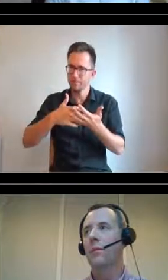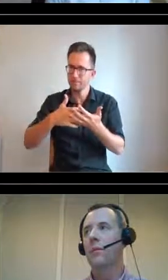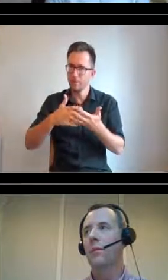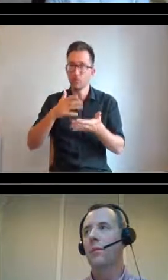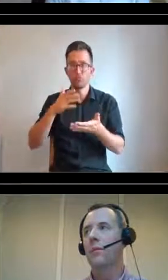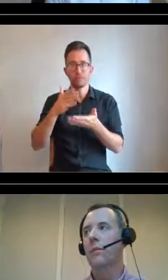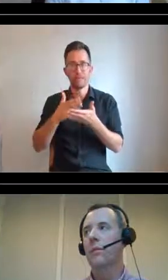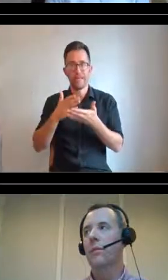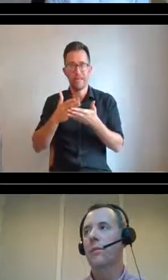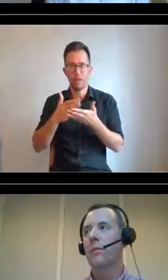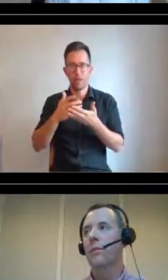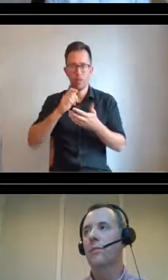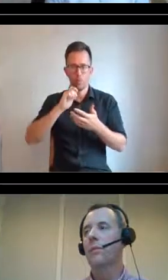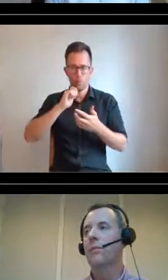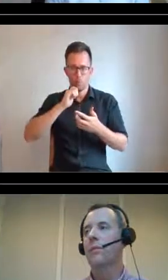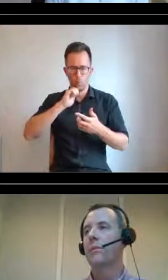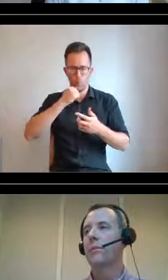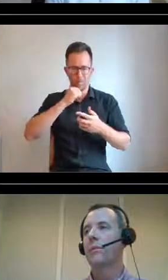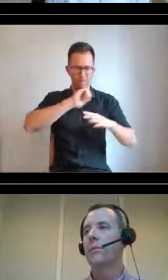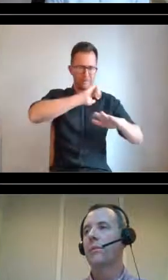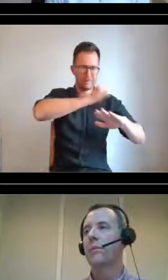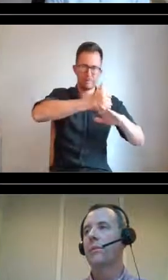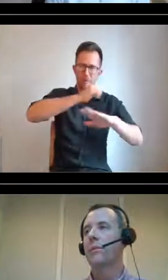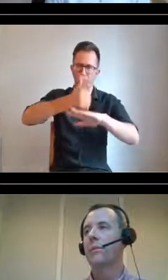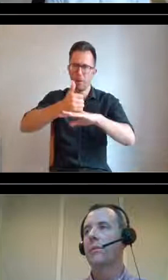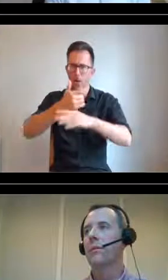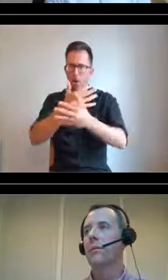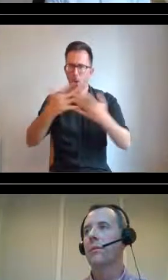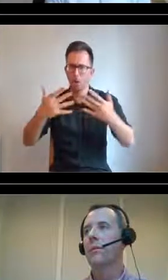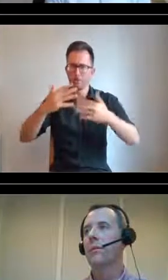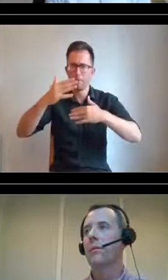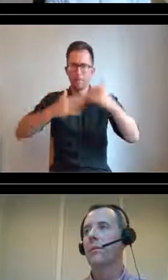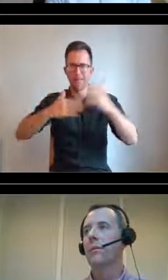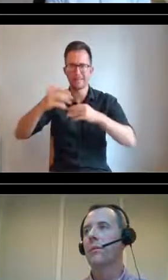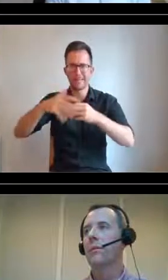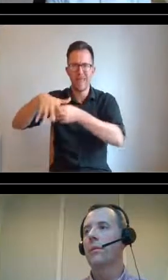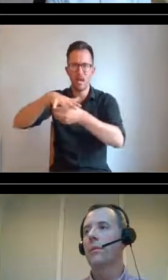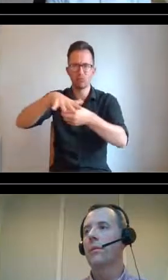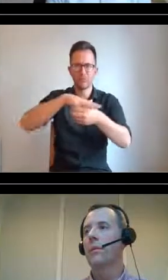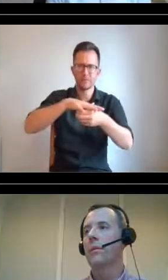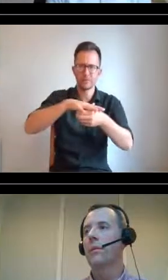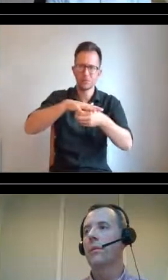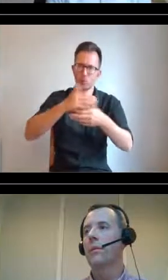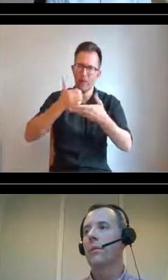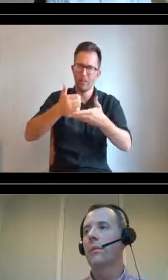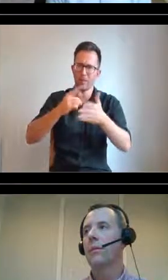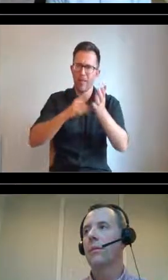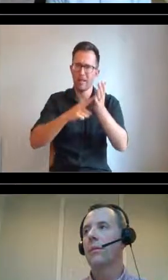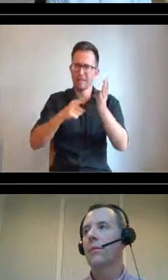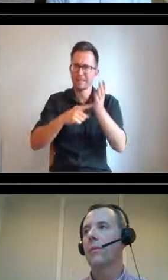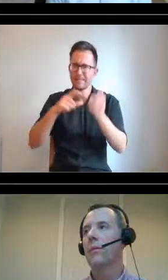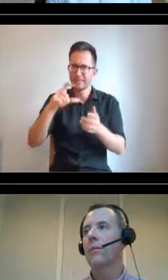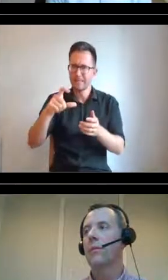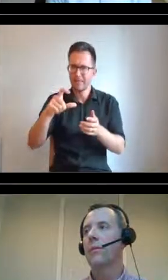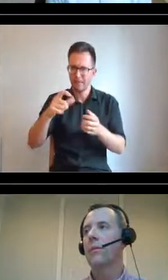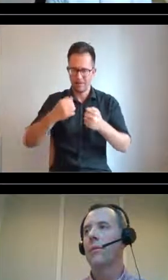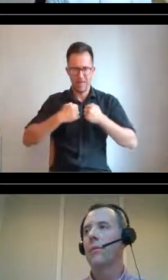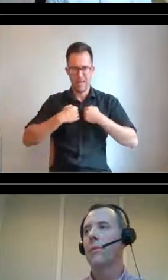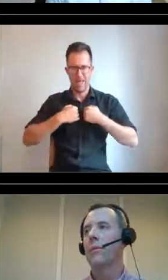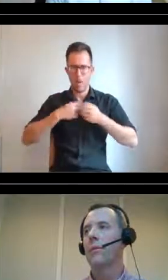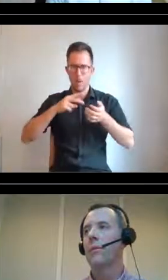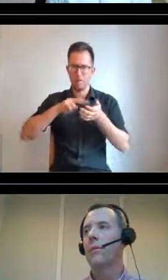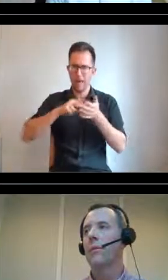construction compounds that will be needed to build LTC. The position is based on our